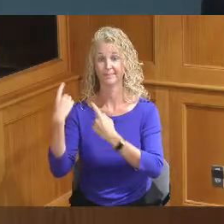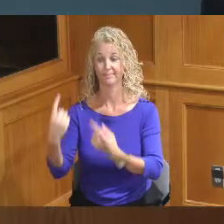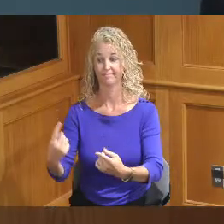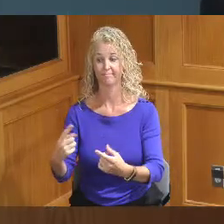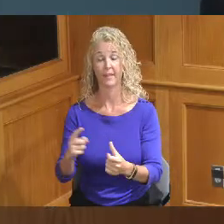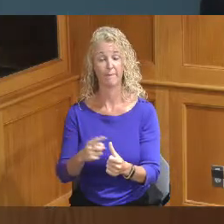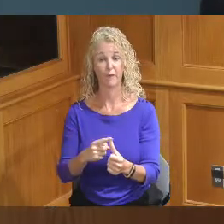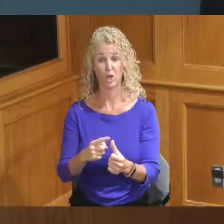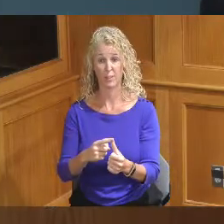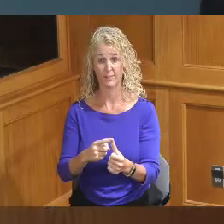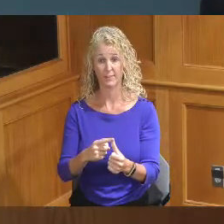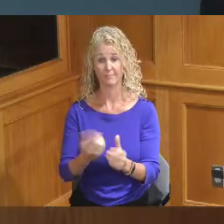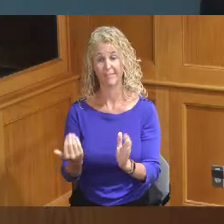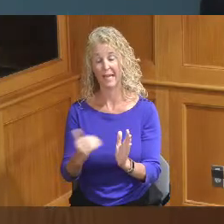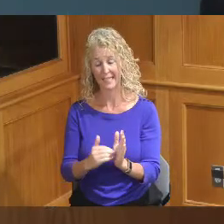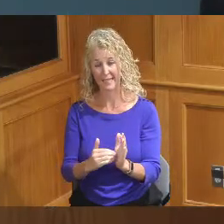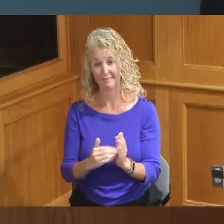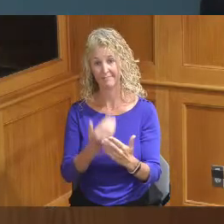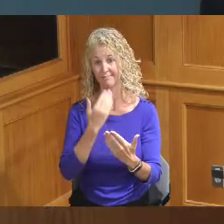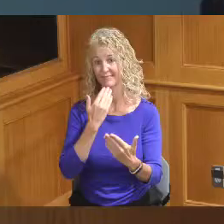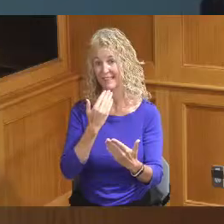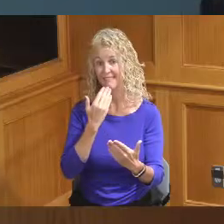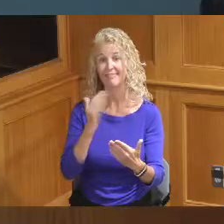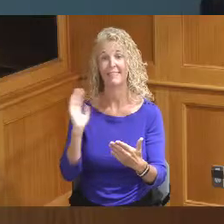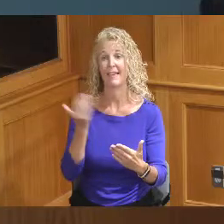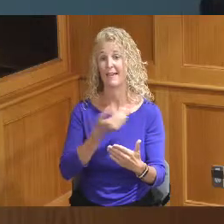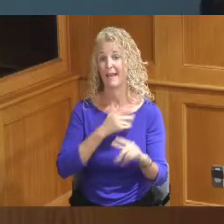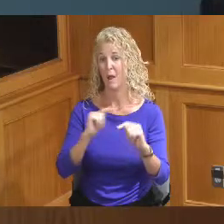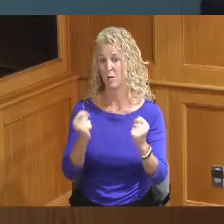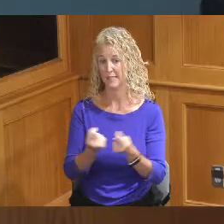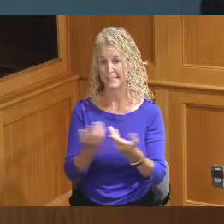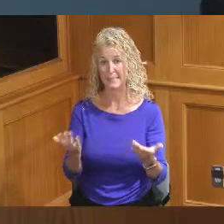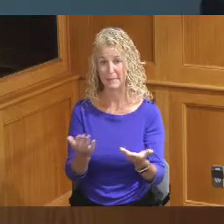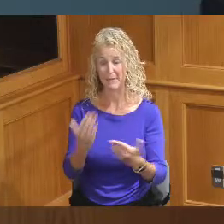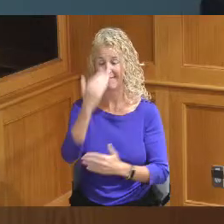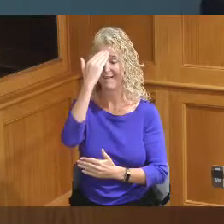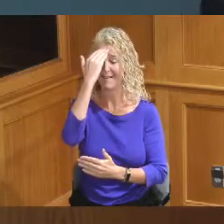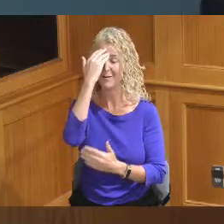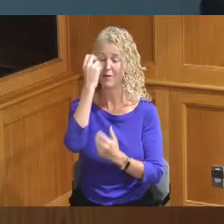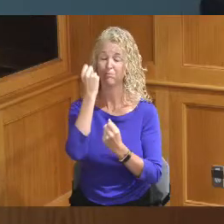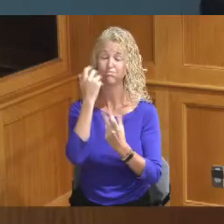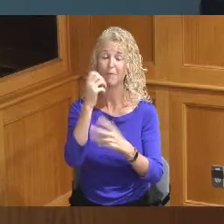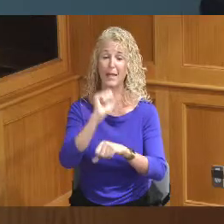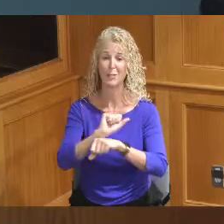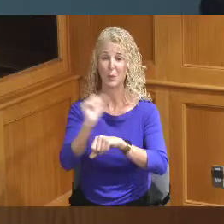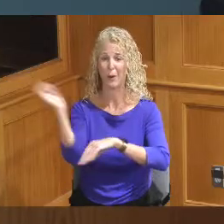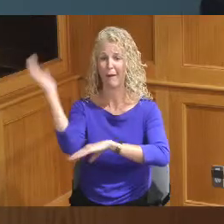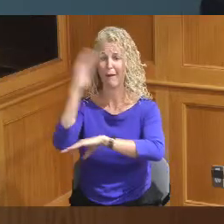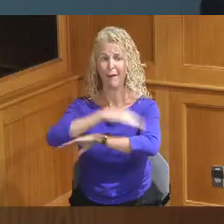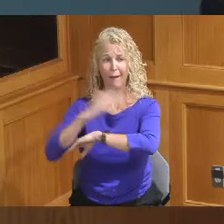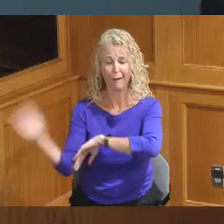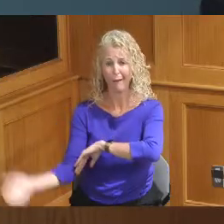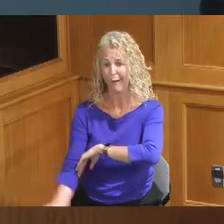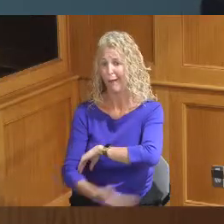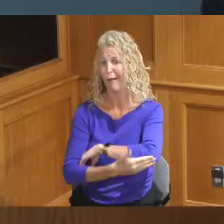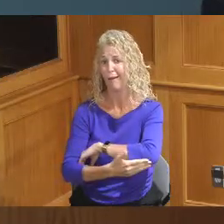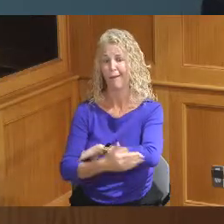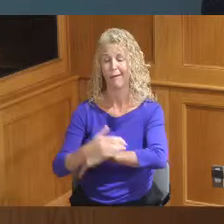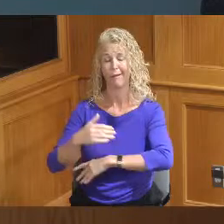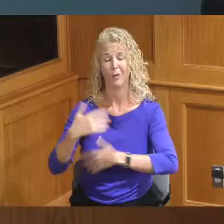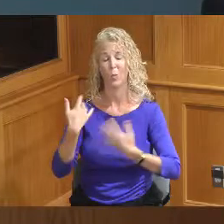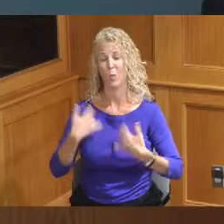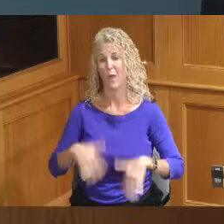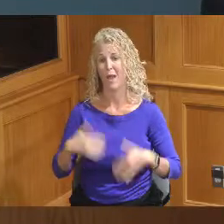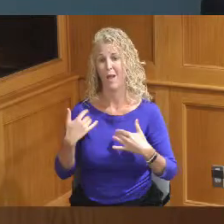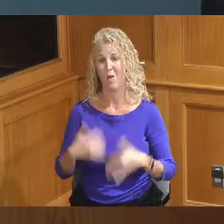First and foremost, I want to thank the team that's done a lot of work at all hours to get us to the point where we are today, to